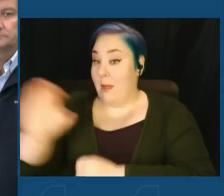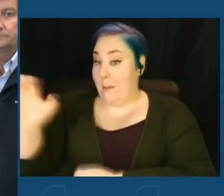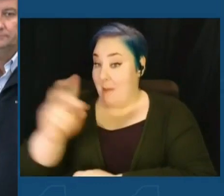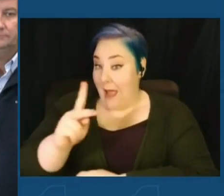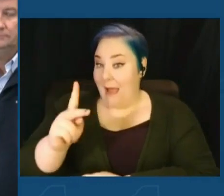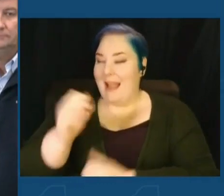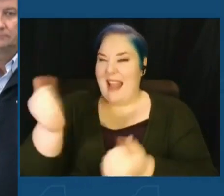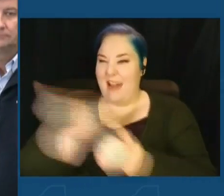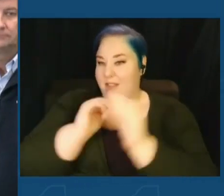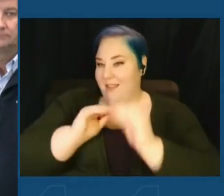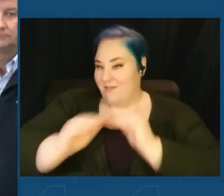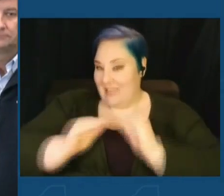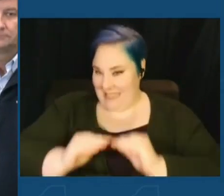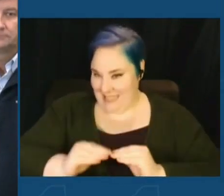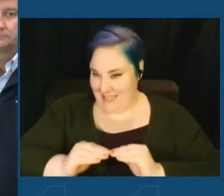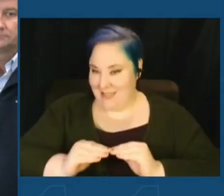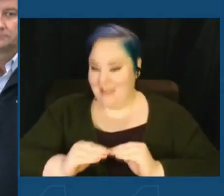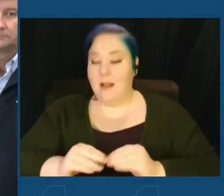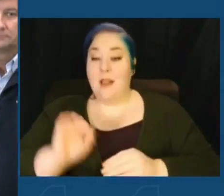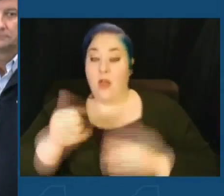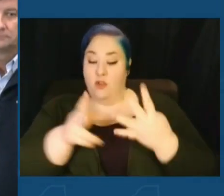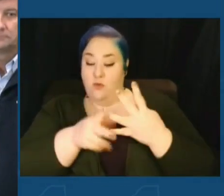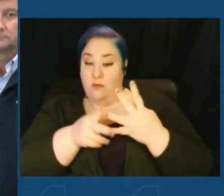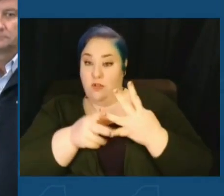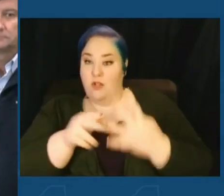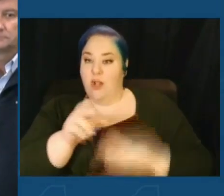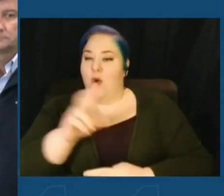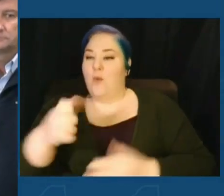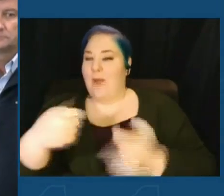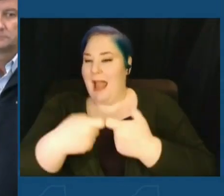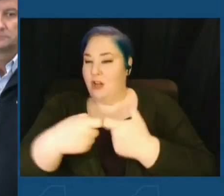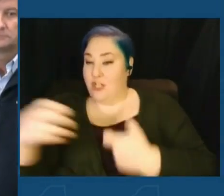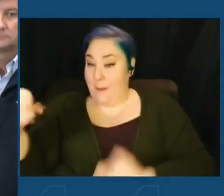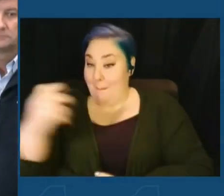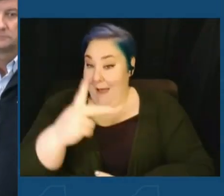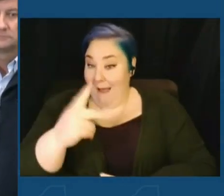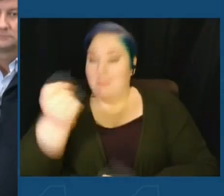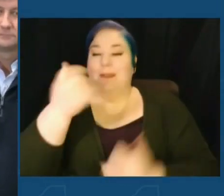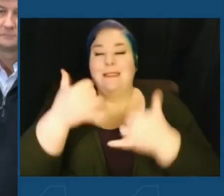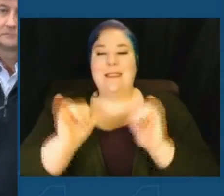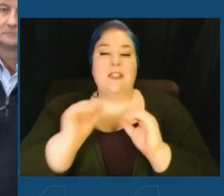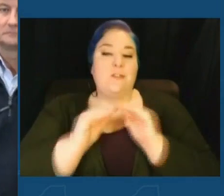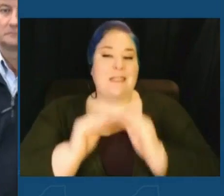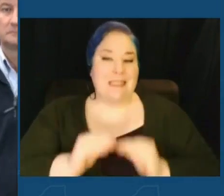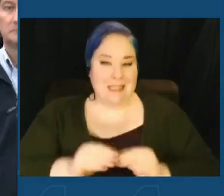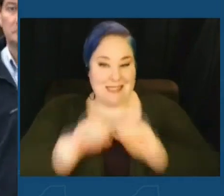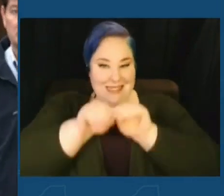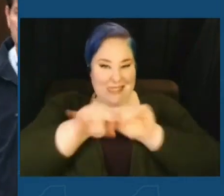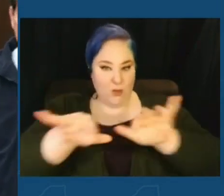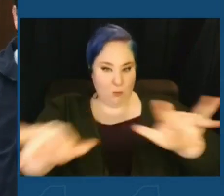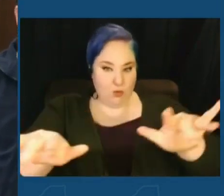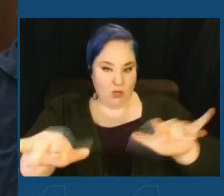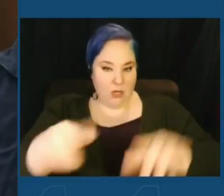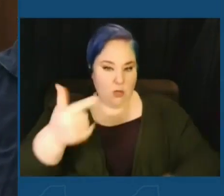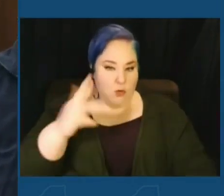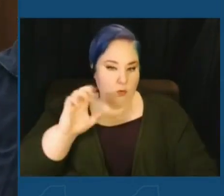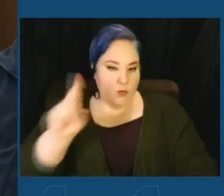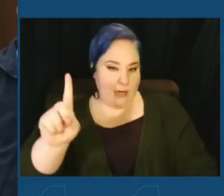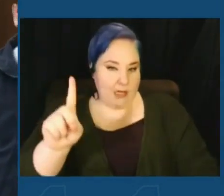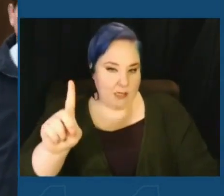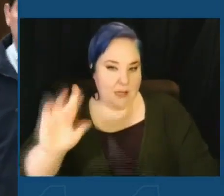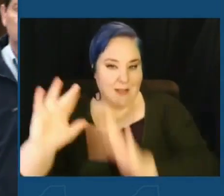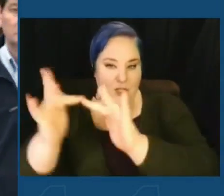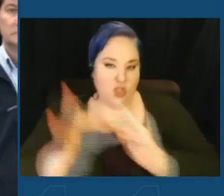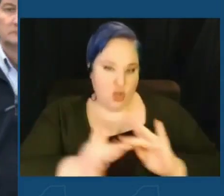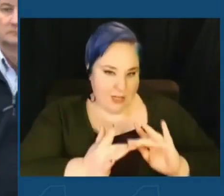fixed. The other two are re-energized, but we're still fixing, or the National Grid is still fixing that distribution energy circuitry. And so